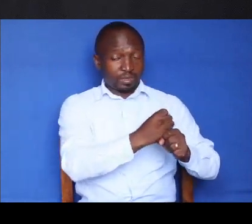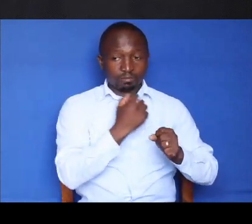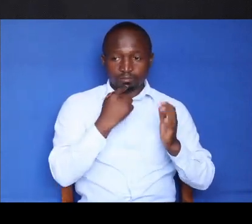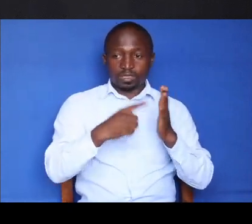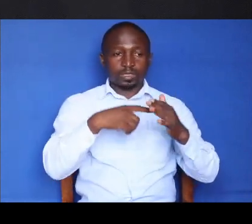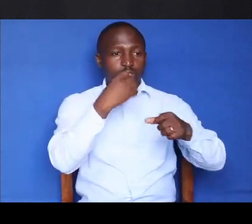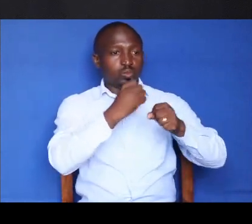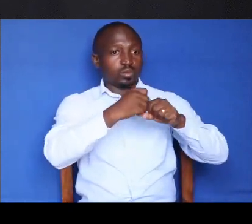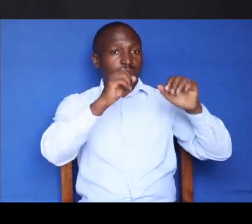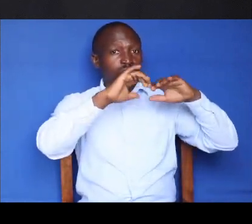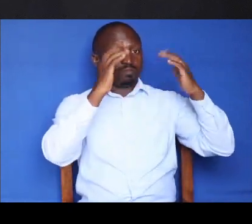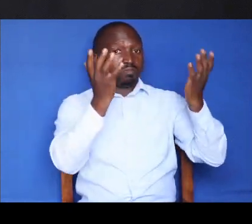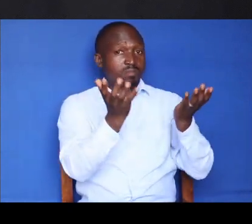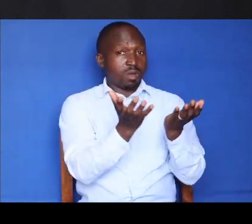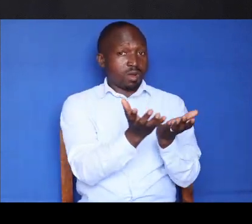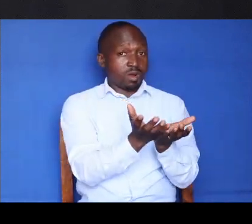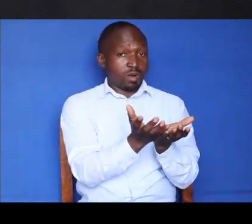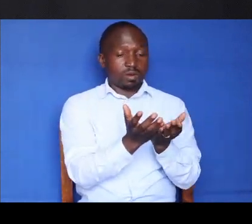activities.